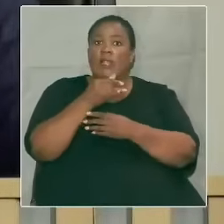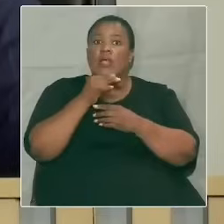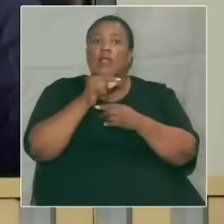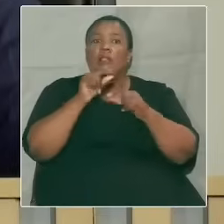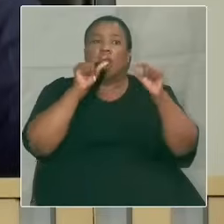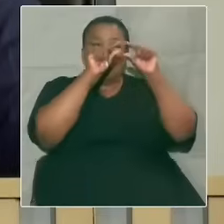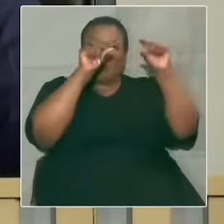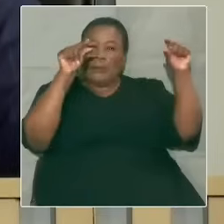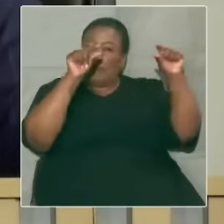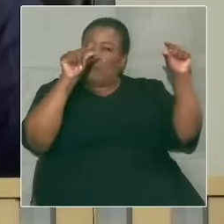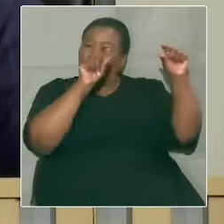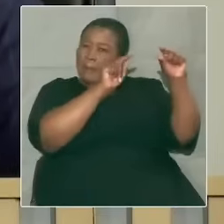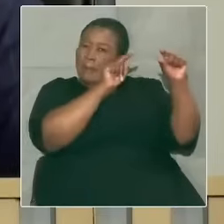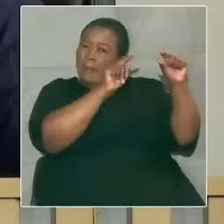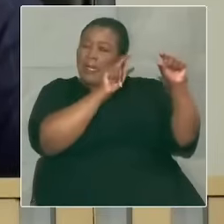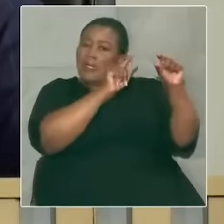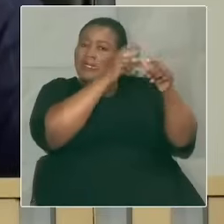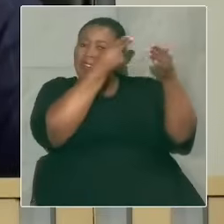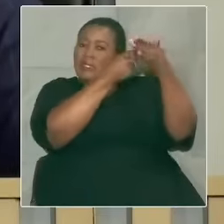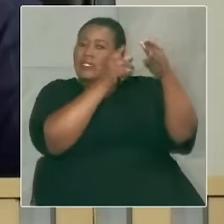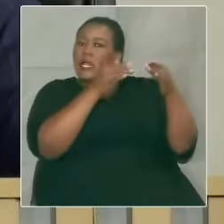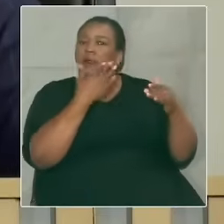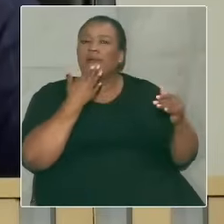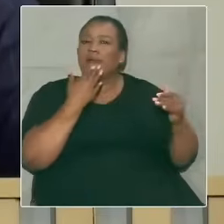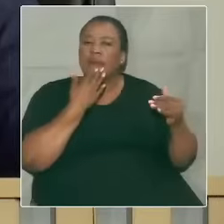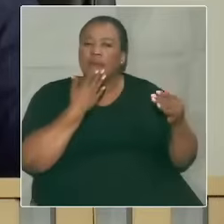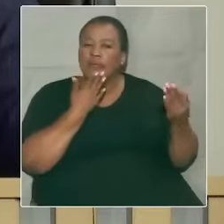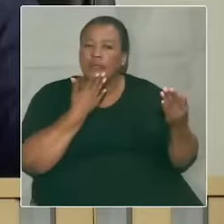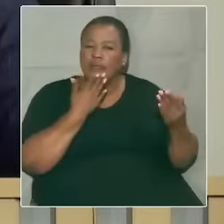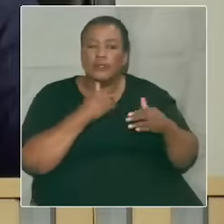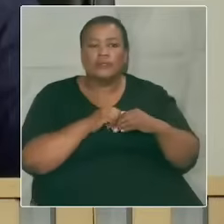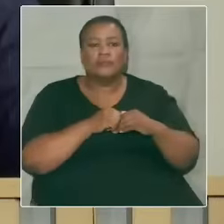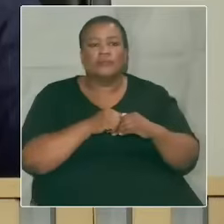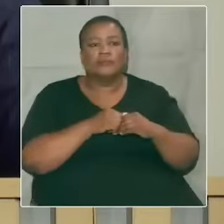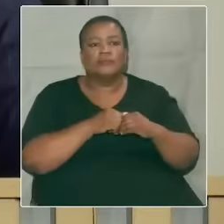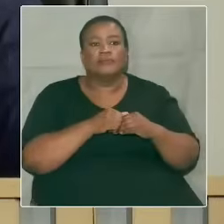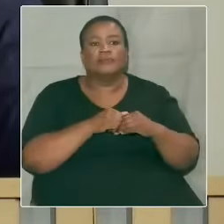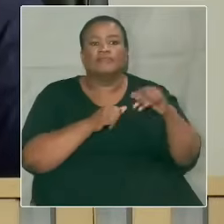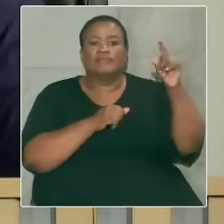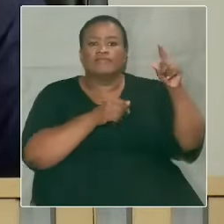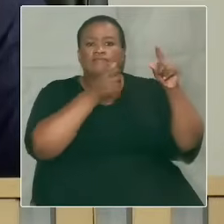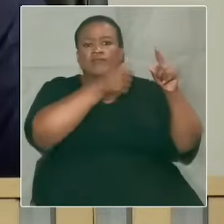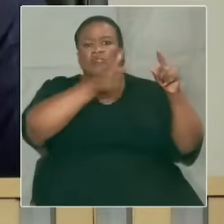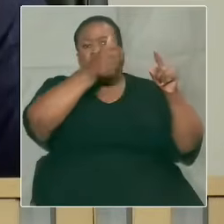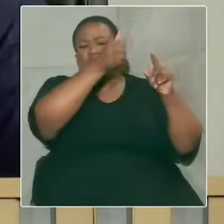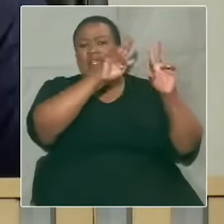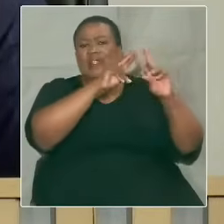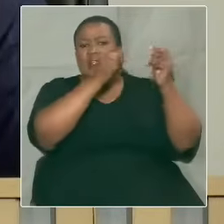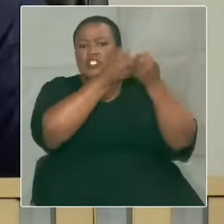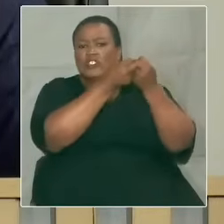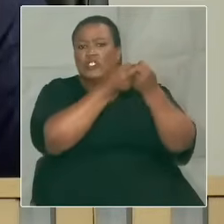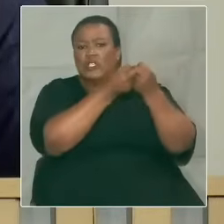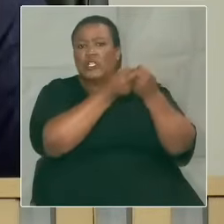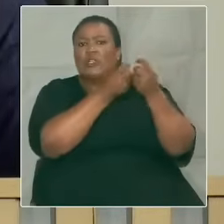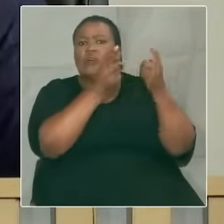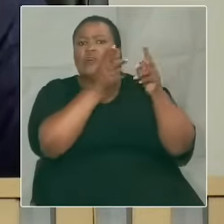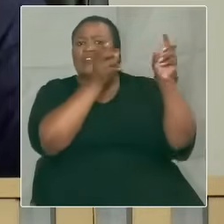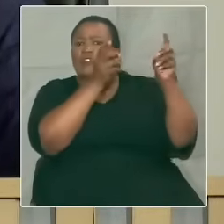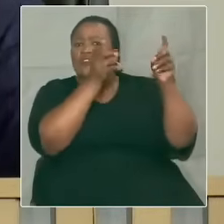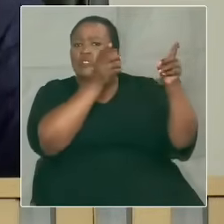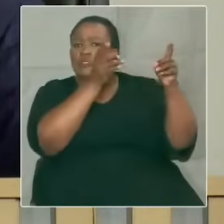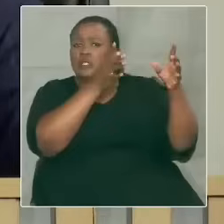signify? The signature is the signature of the national head of Directorate for Priority